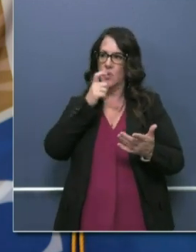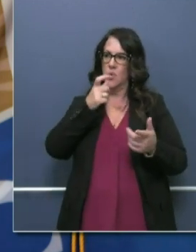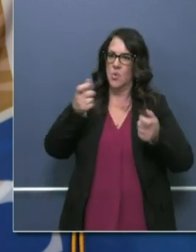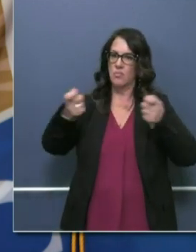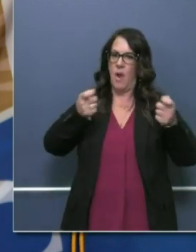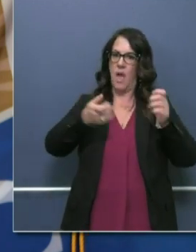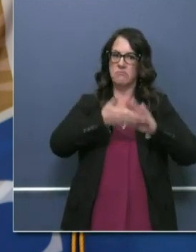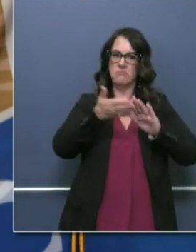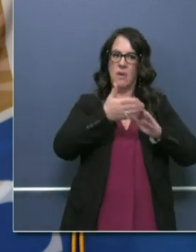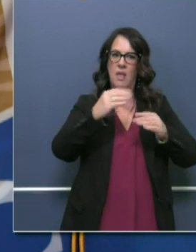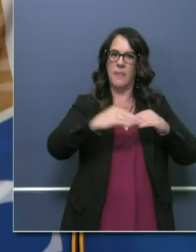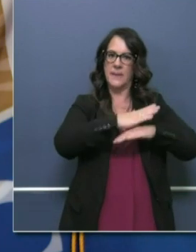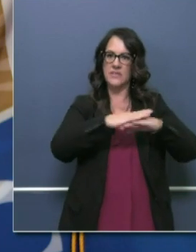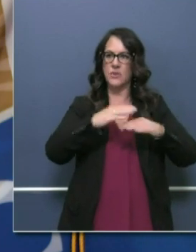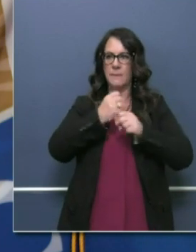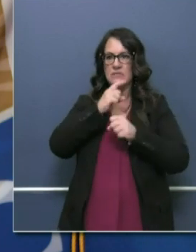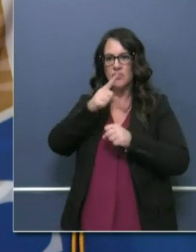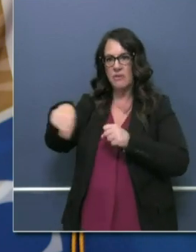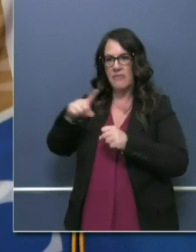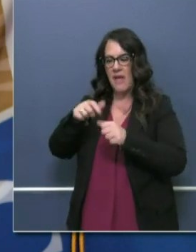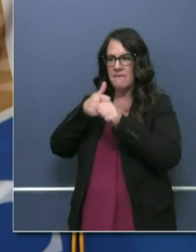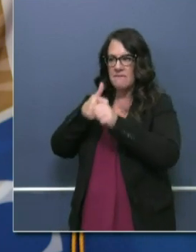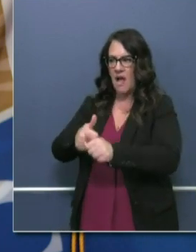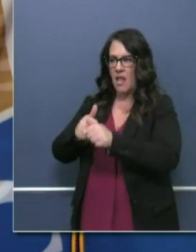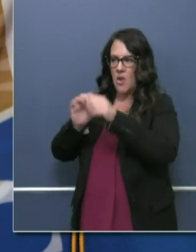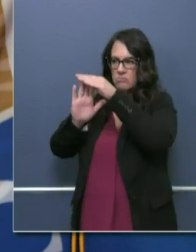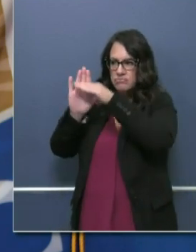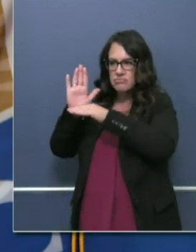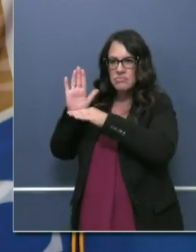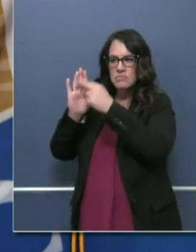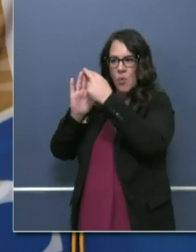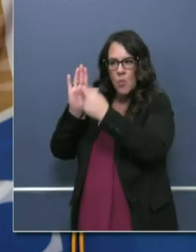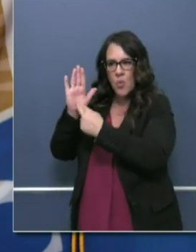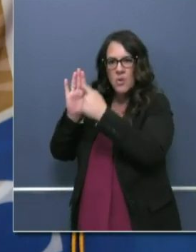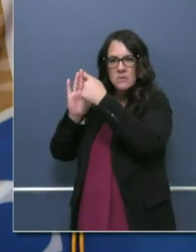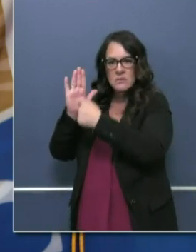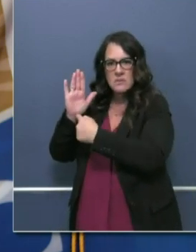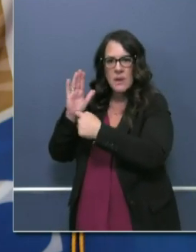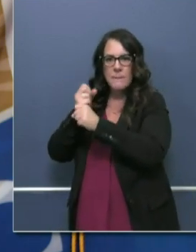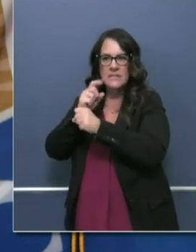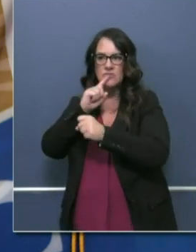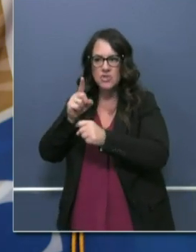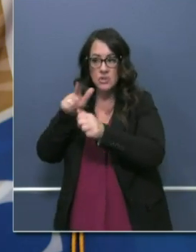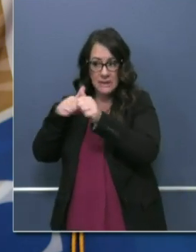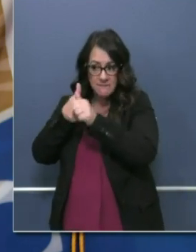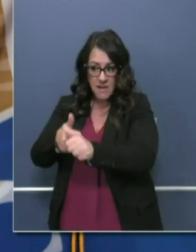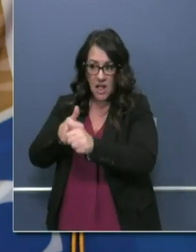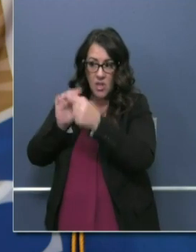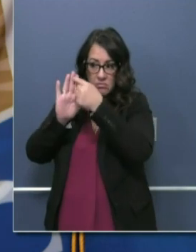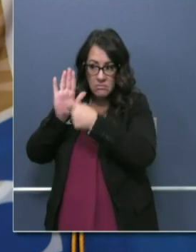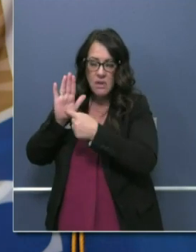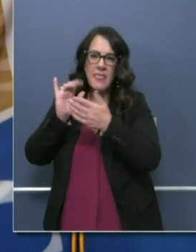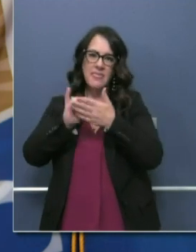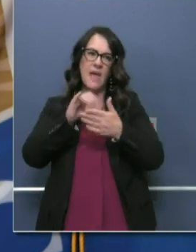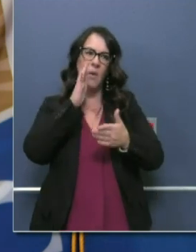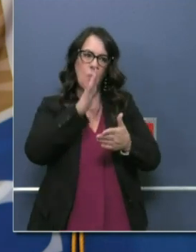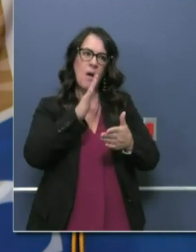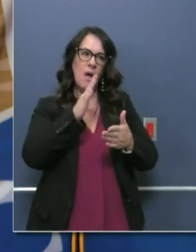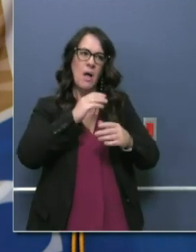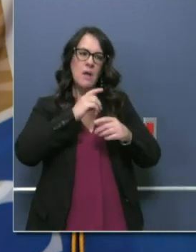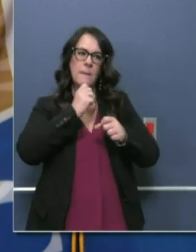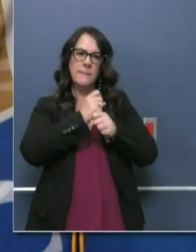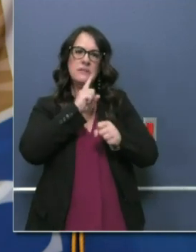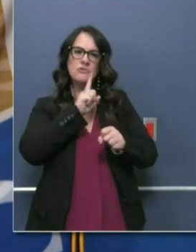out and you make them real. The only way we can do that is to continue to mitigate the spread. The only way we can do that is to make